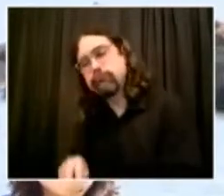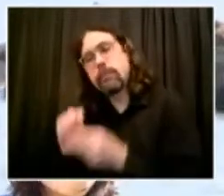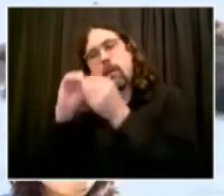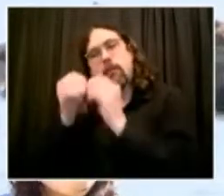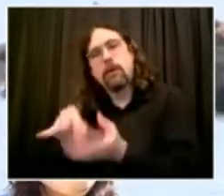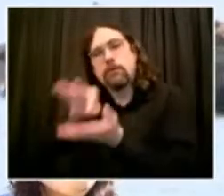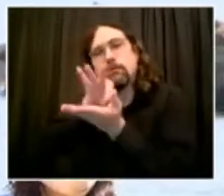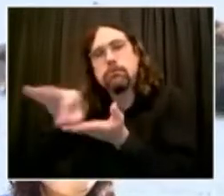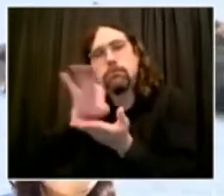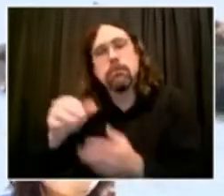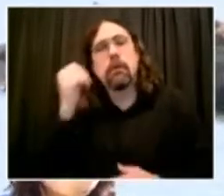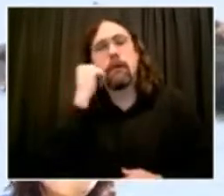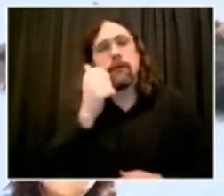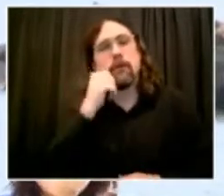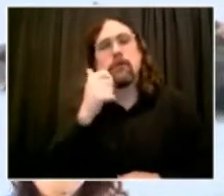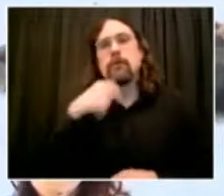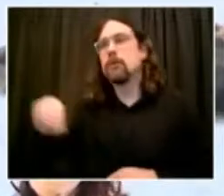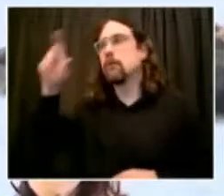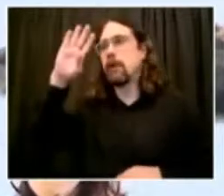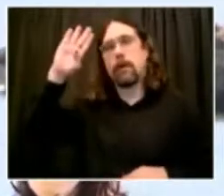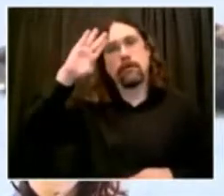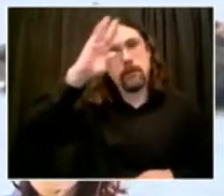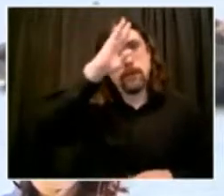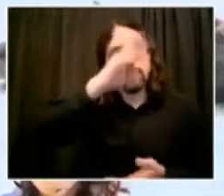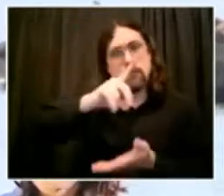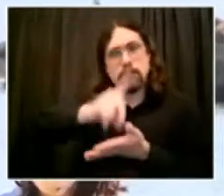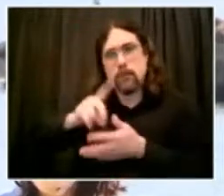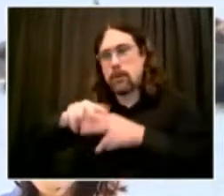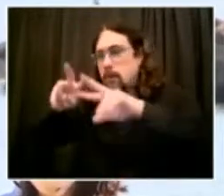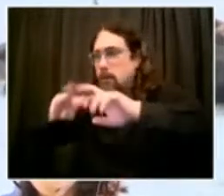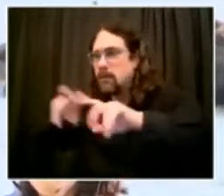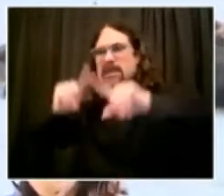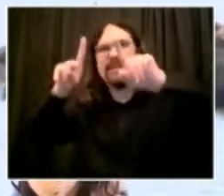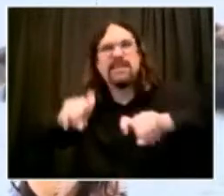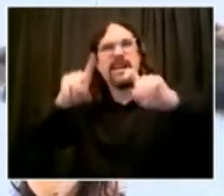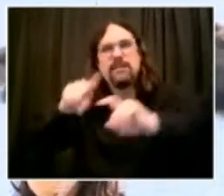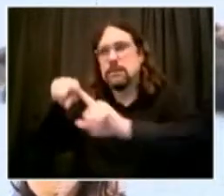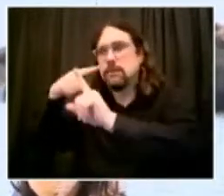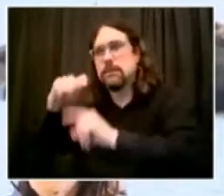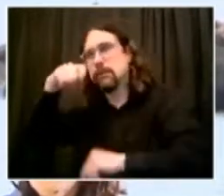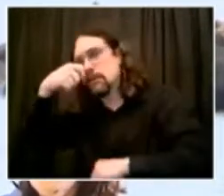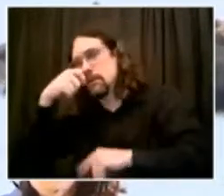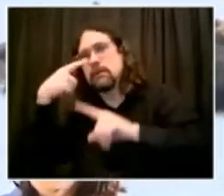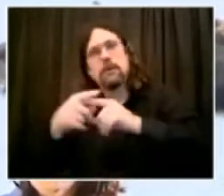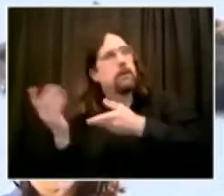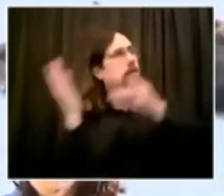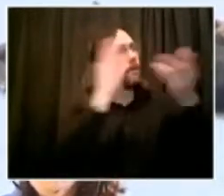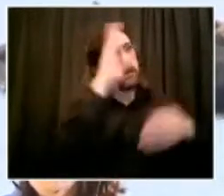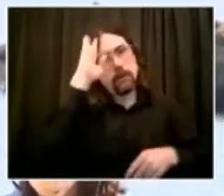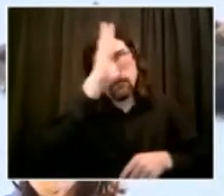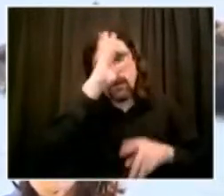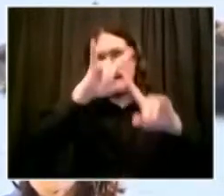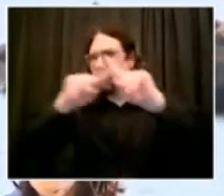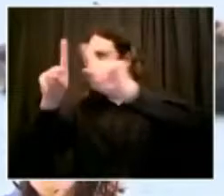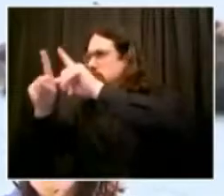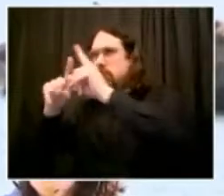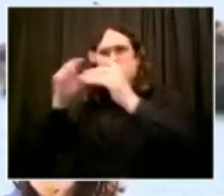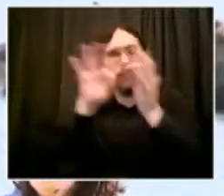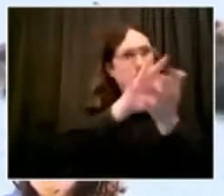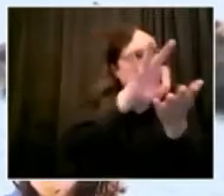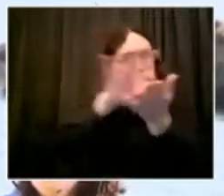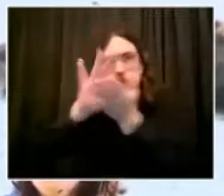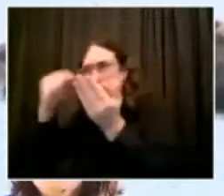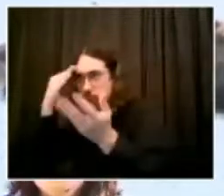thankfully, we have not seen any specific or significant spikes in the number of people that are visiting the emergency departments